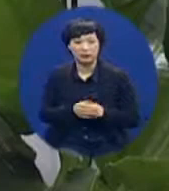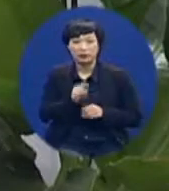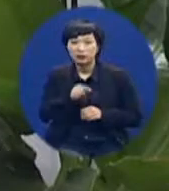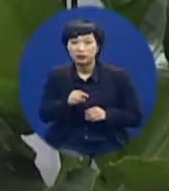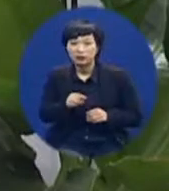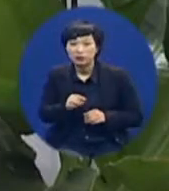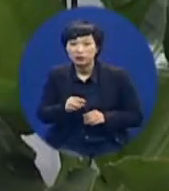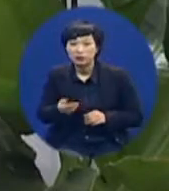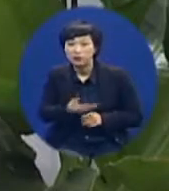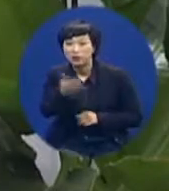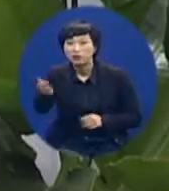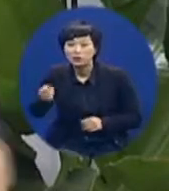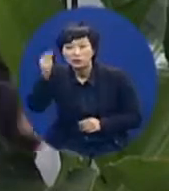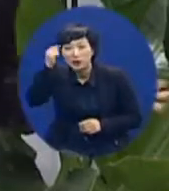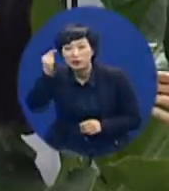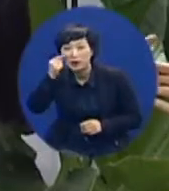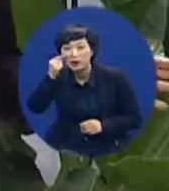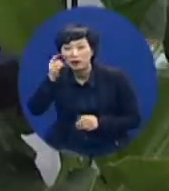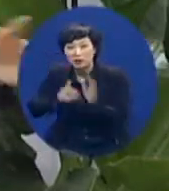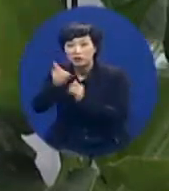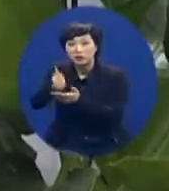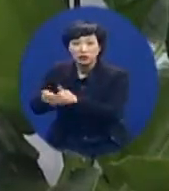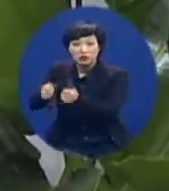open sleigh.